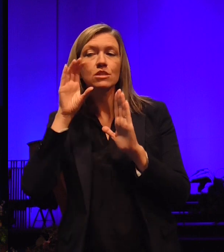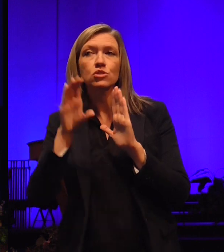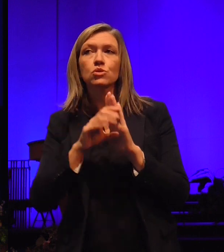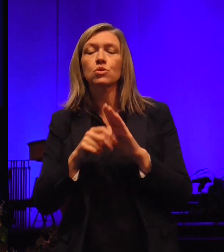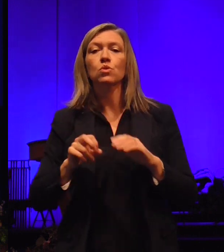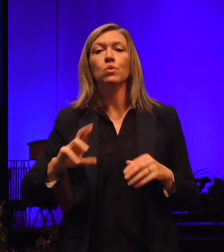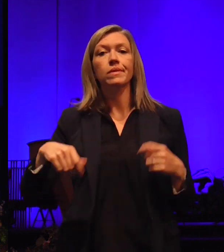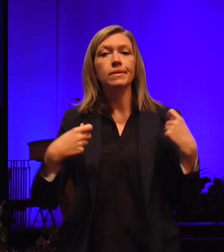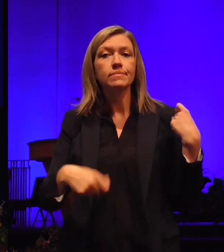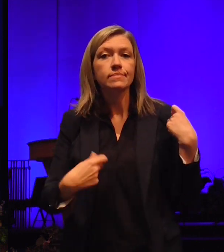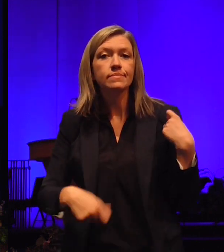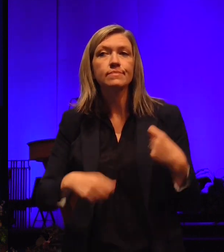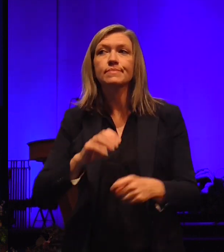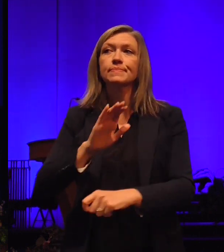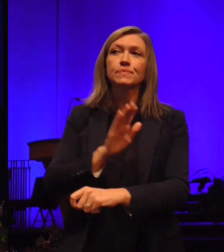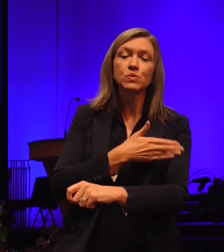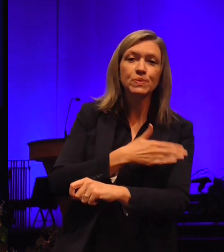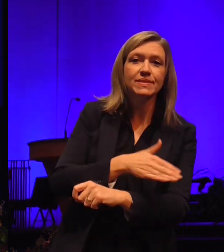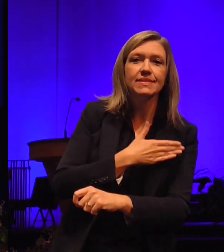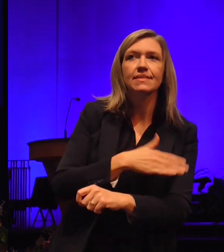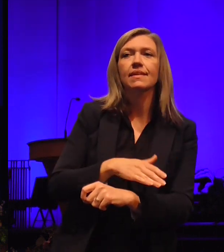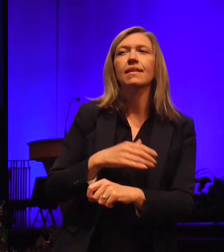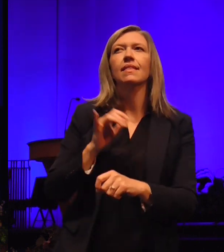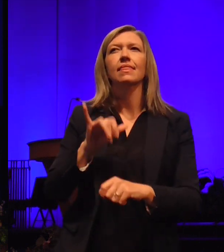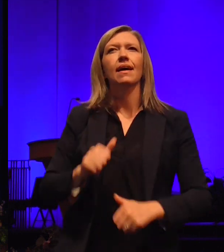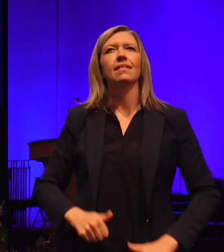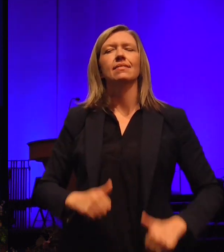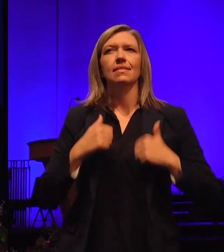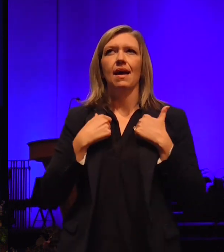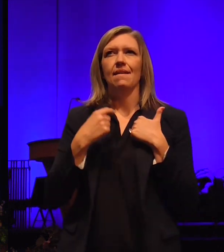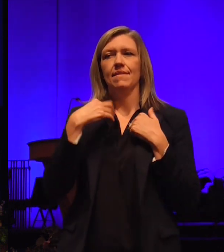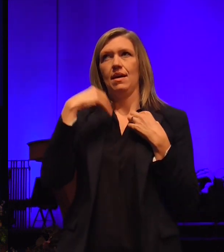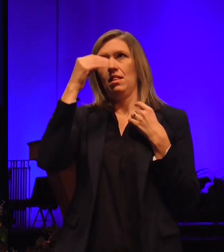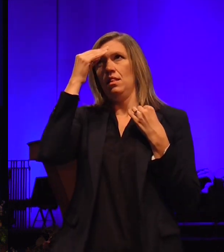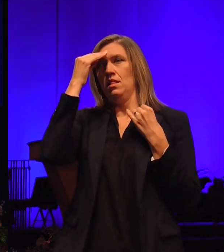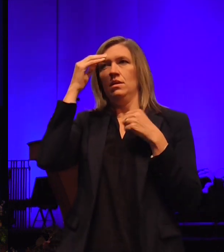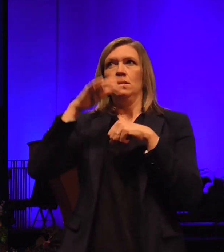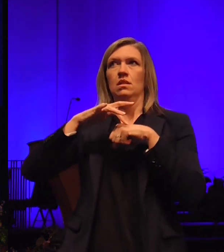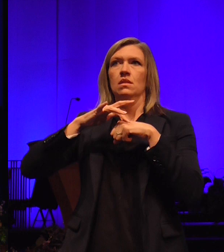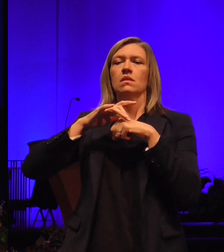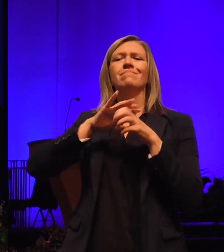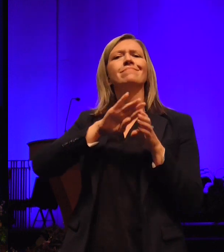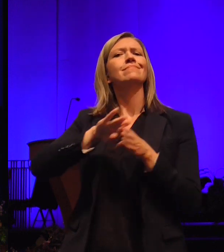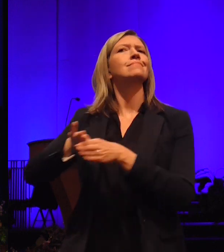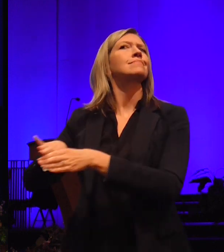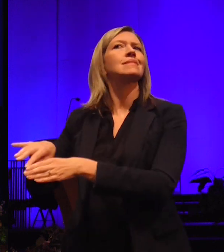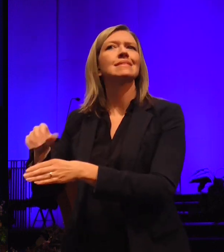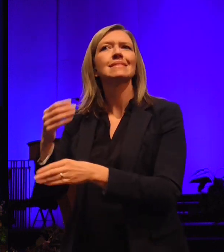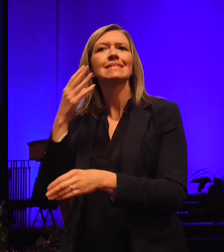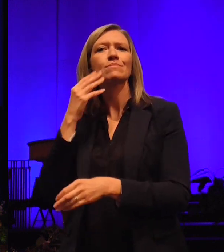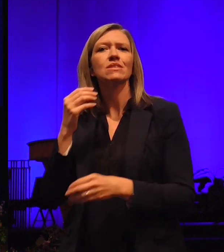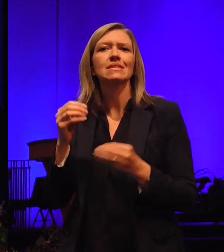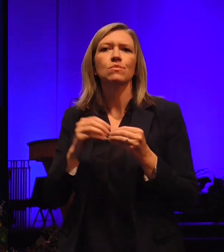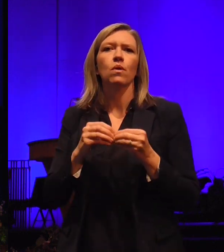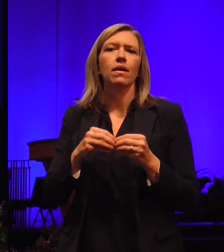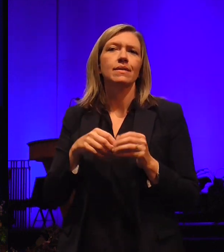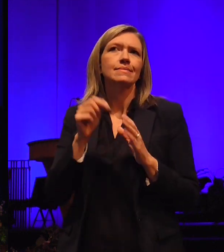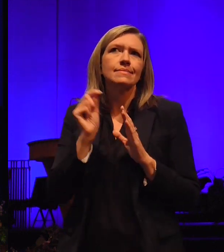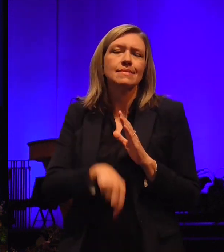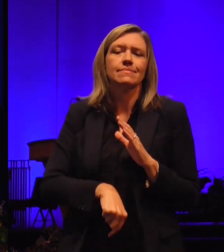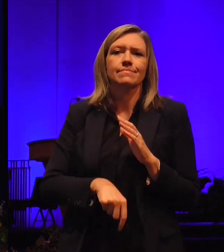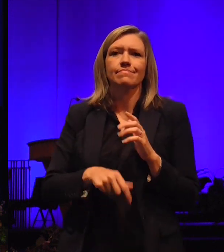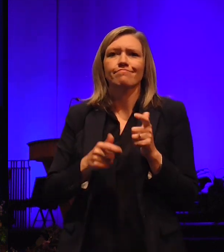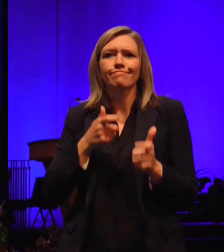can again put that life that I think I'm living aside to experience that grander life that's living me, that